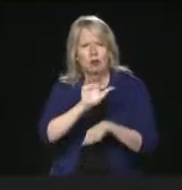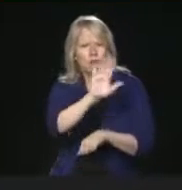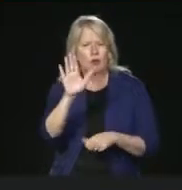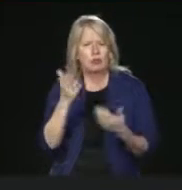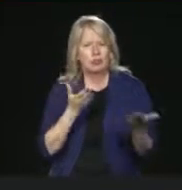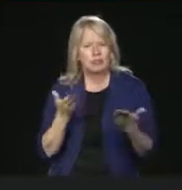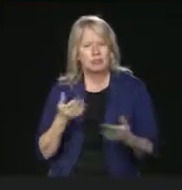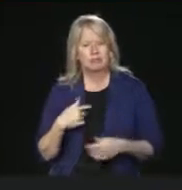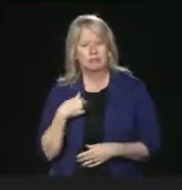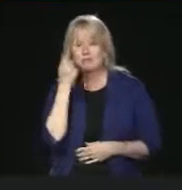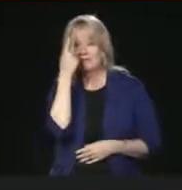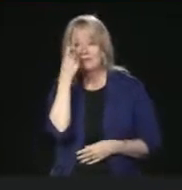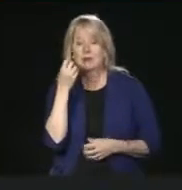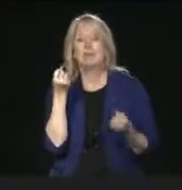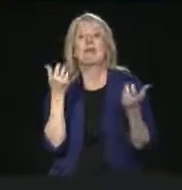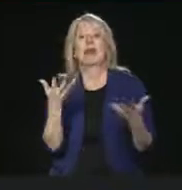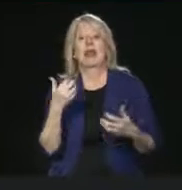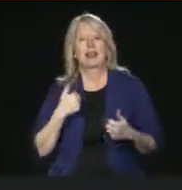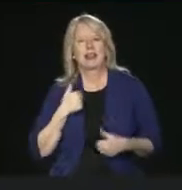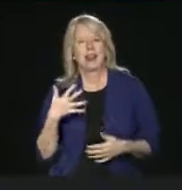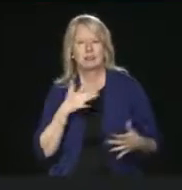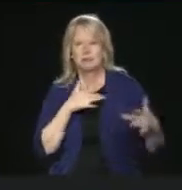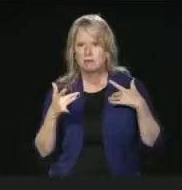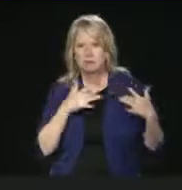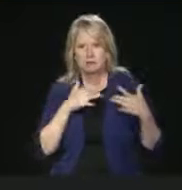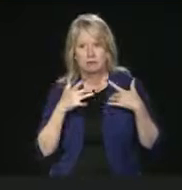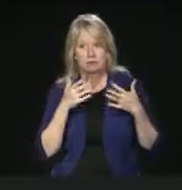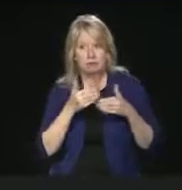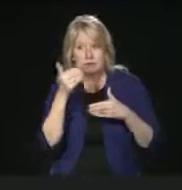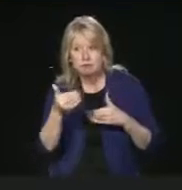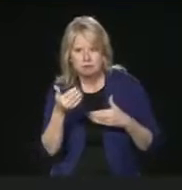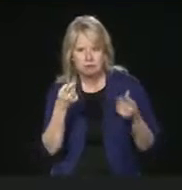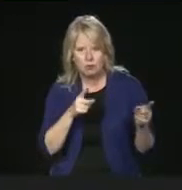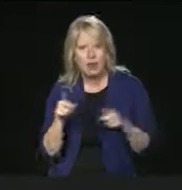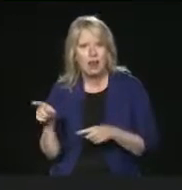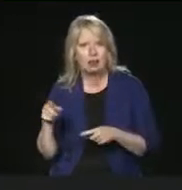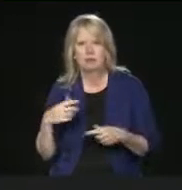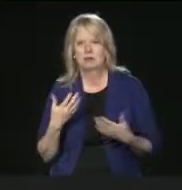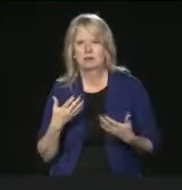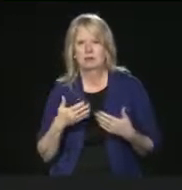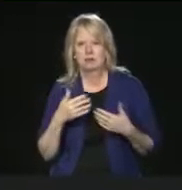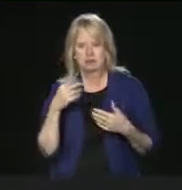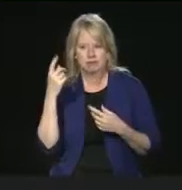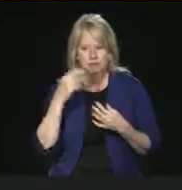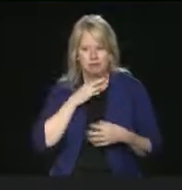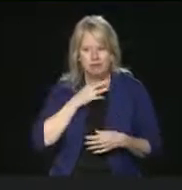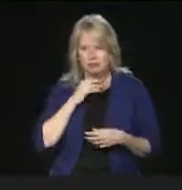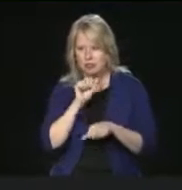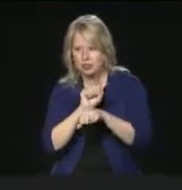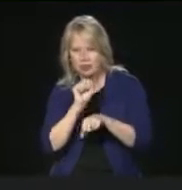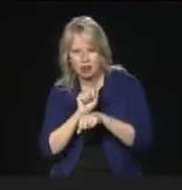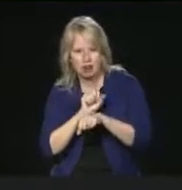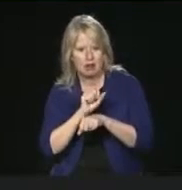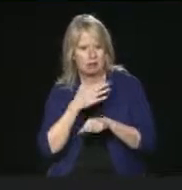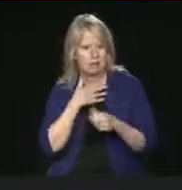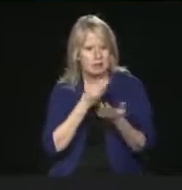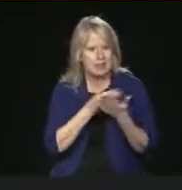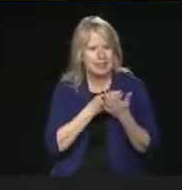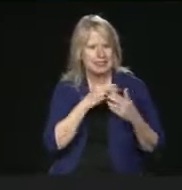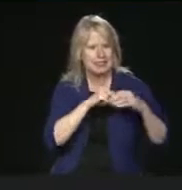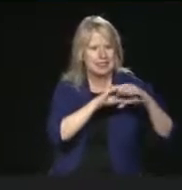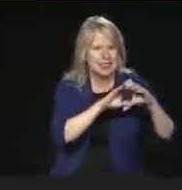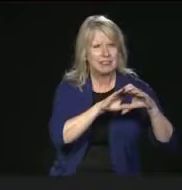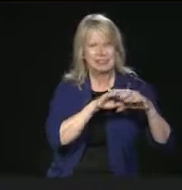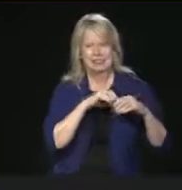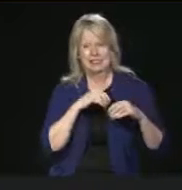might happen next. You're wondering how long this is going to last. You're wondering about your job and your savings. You're worried about your